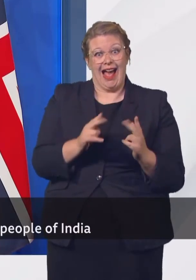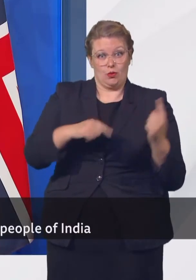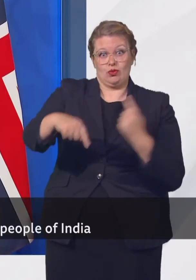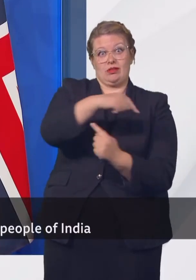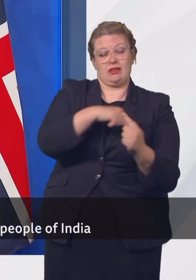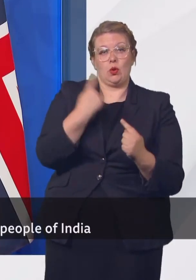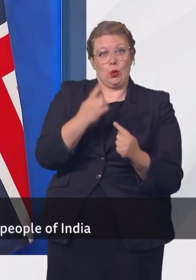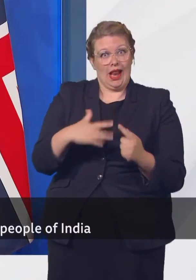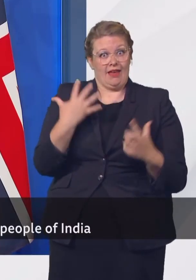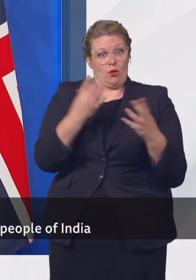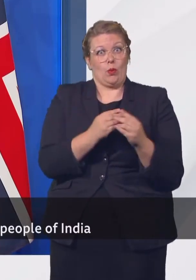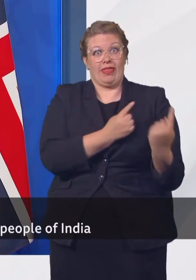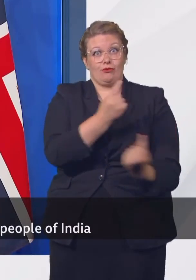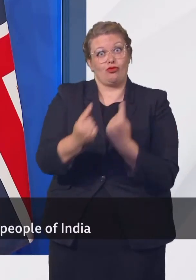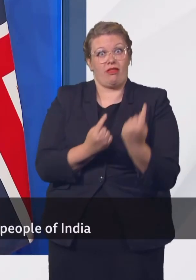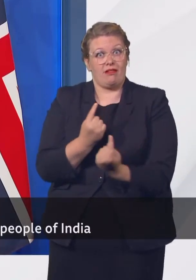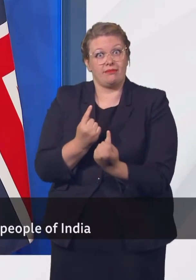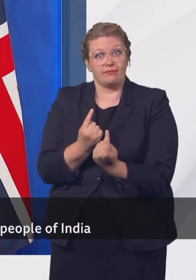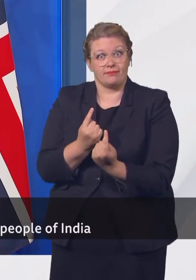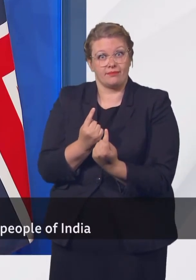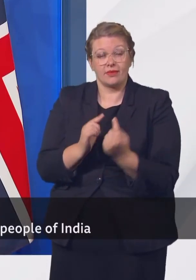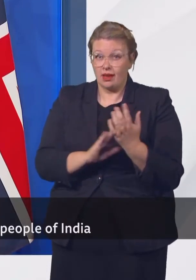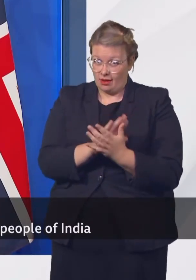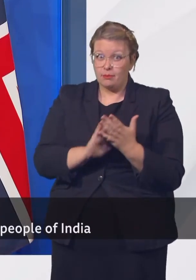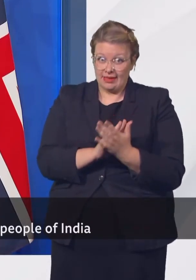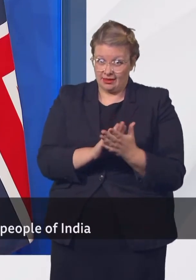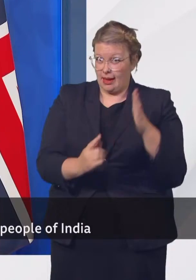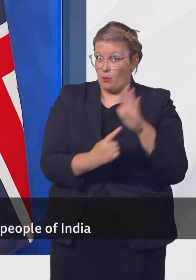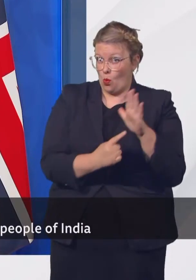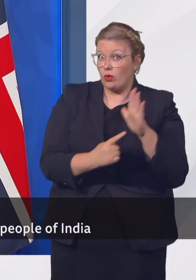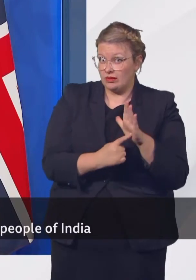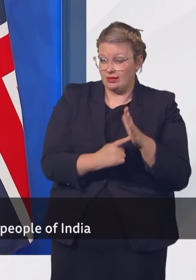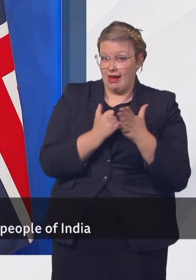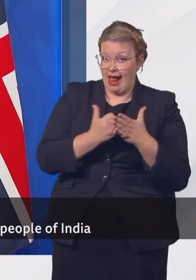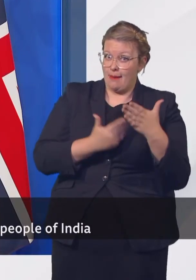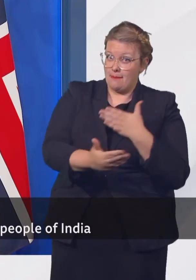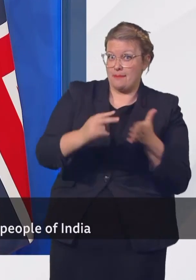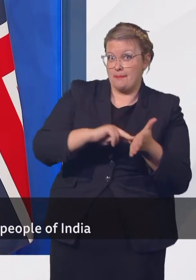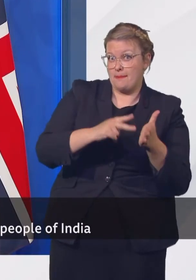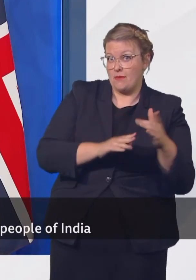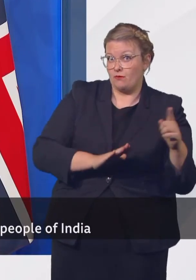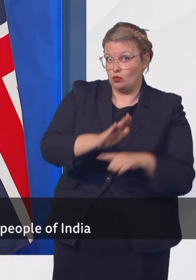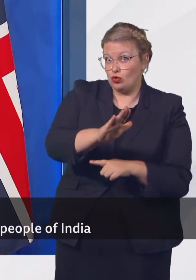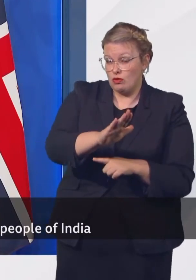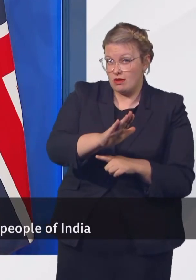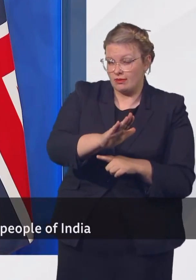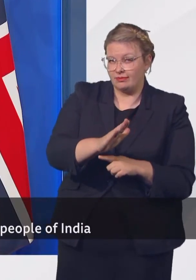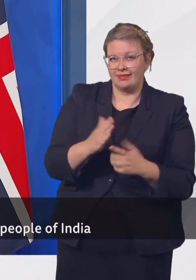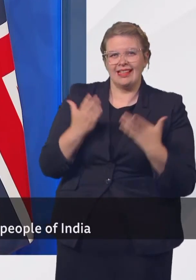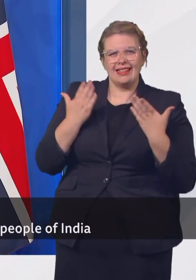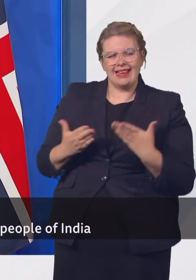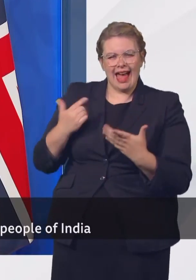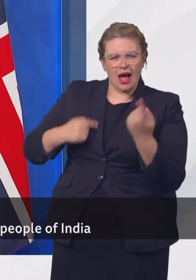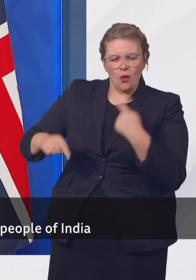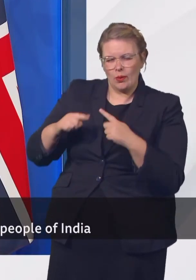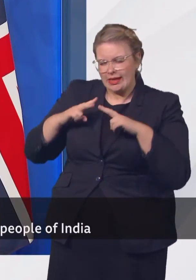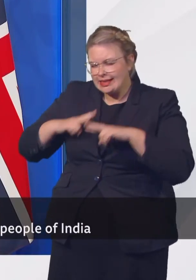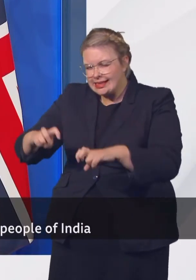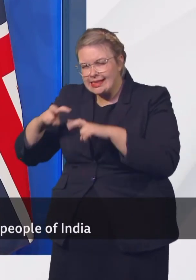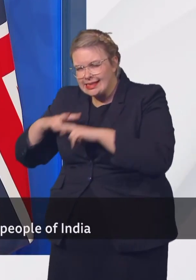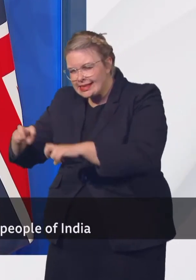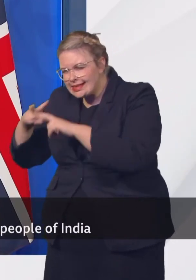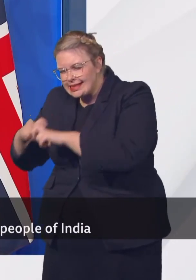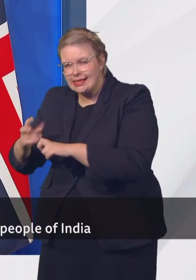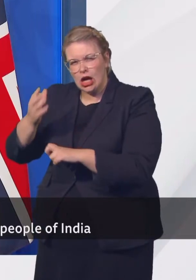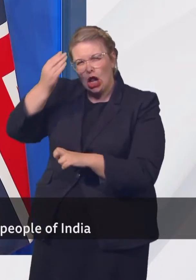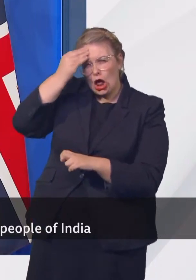reducing transmission. We're finding out more and more about the different layers of protection that you get from a vaccine and how it's impacting in the